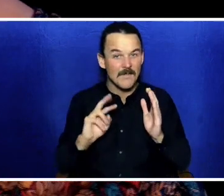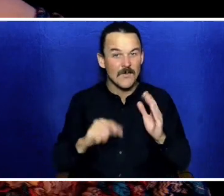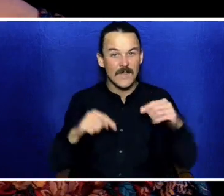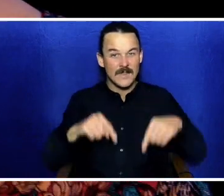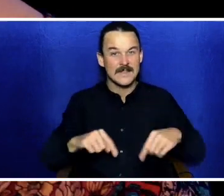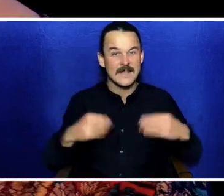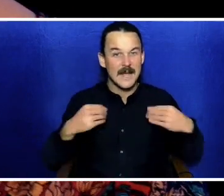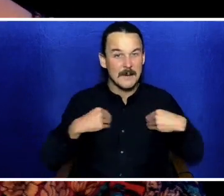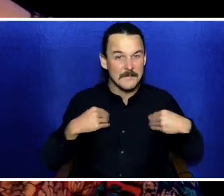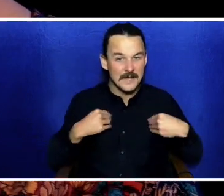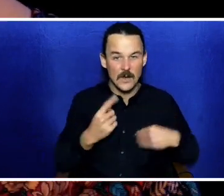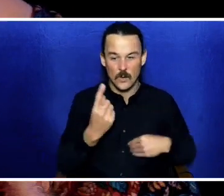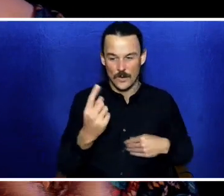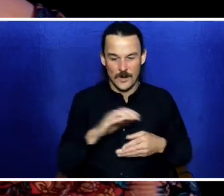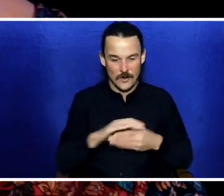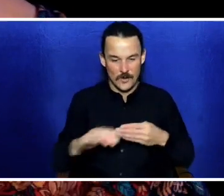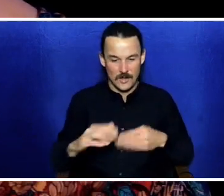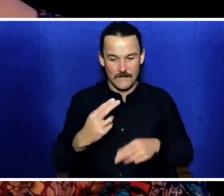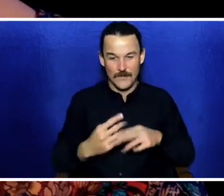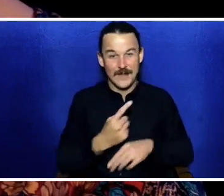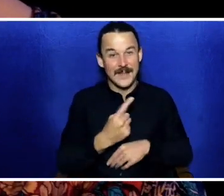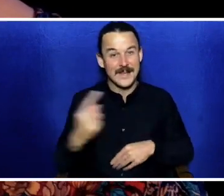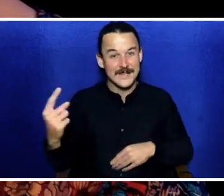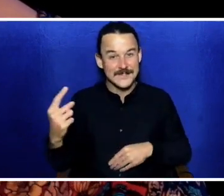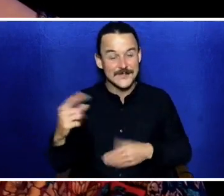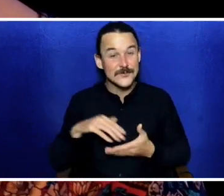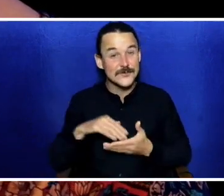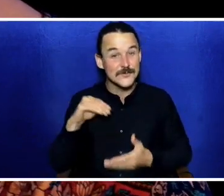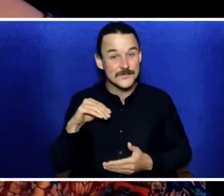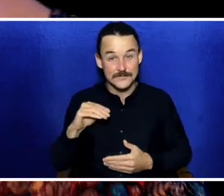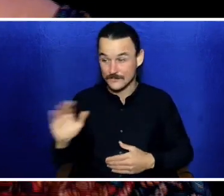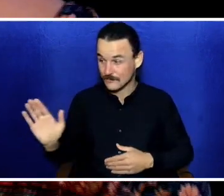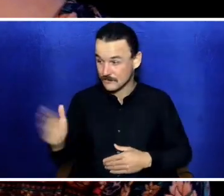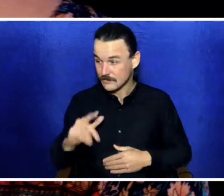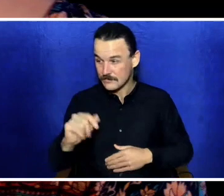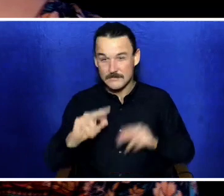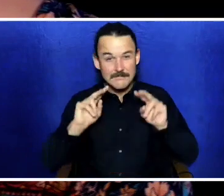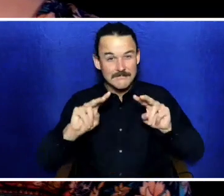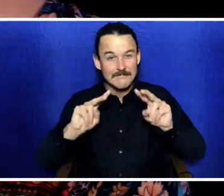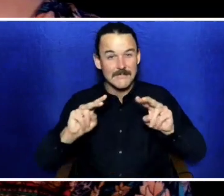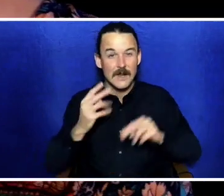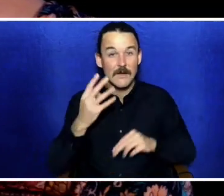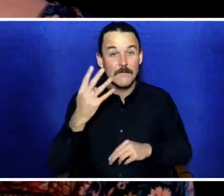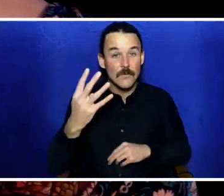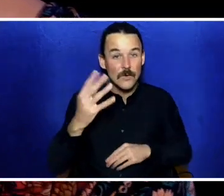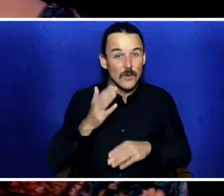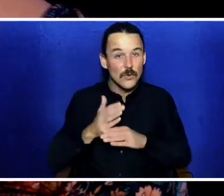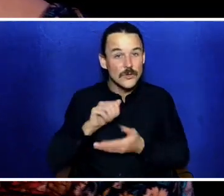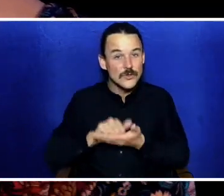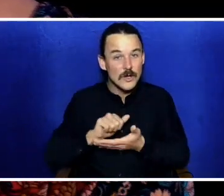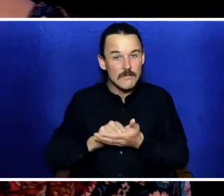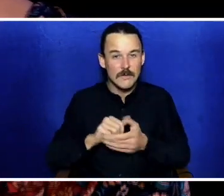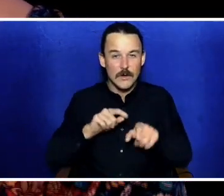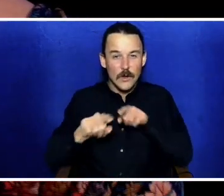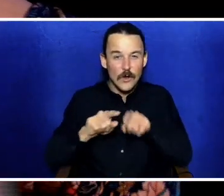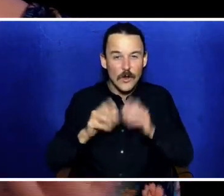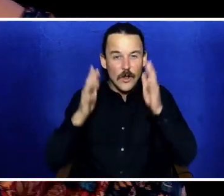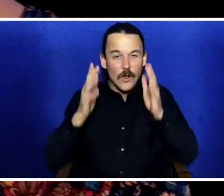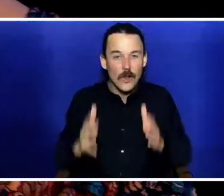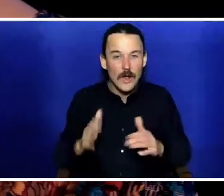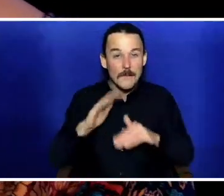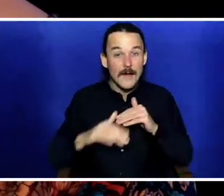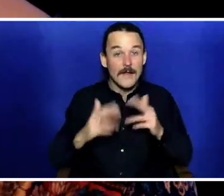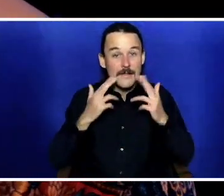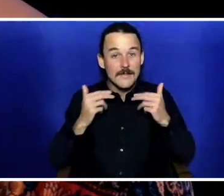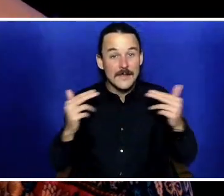to view 4 workshops, which gives them lots of information about the piece, and at the end they will go to the theatre and they will watch a show in their